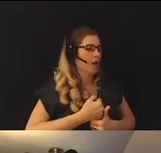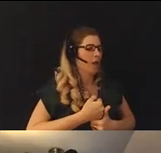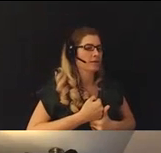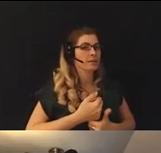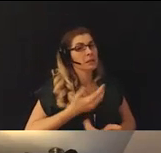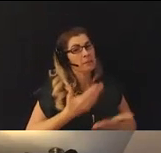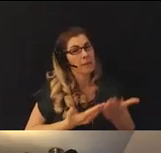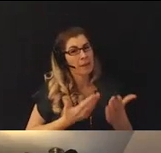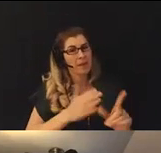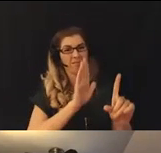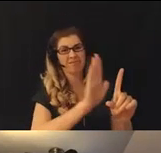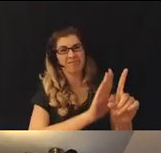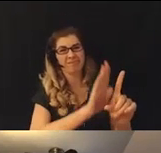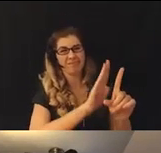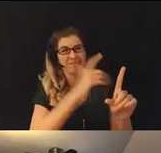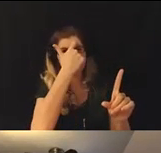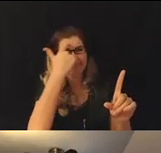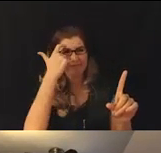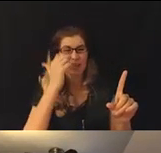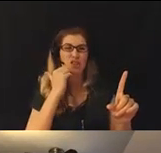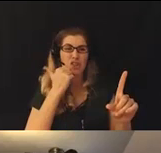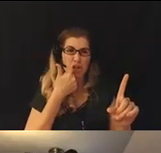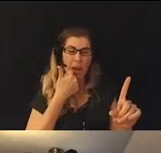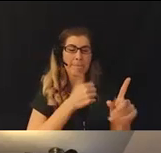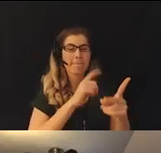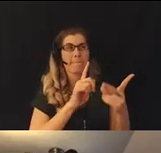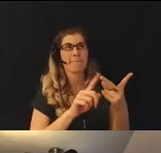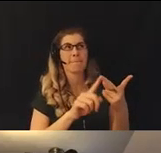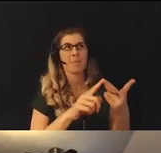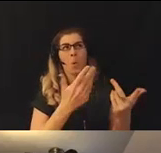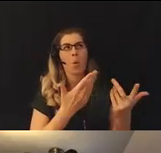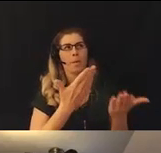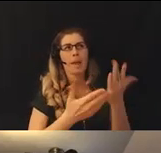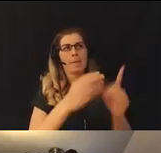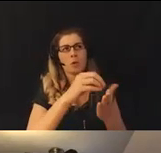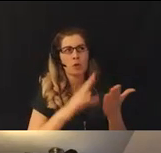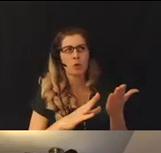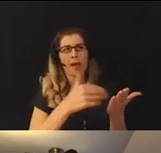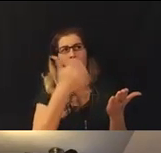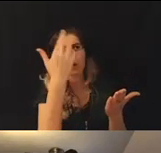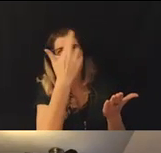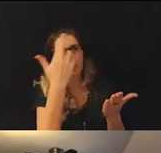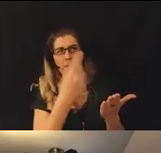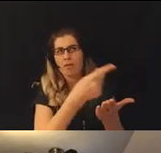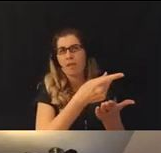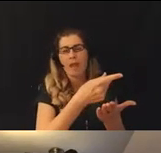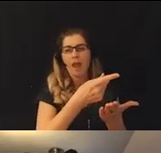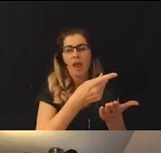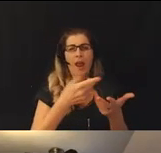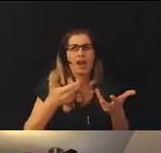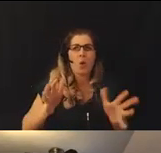with experiencing shame or other reasons that they don't want to actually bring this much of